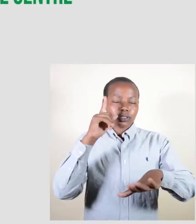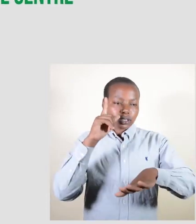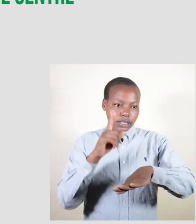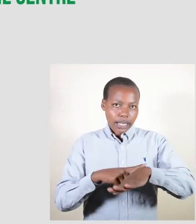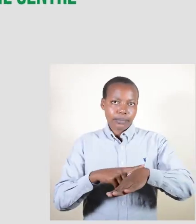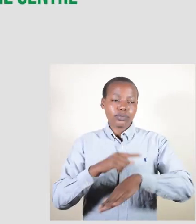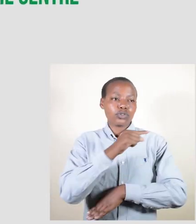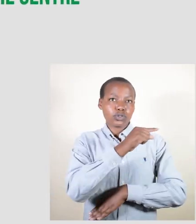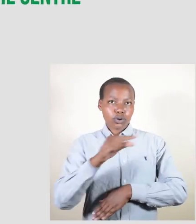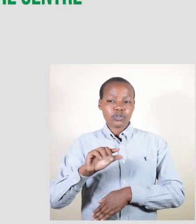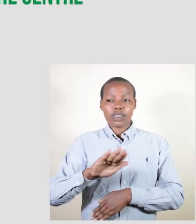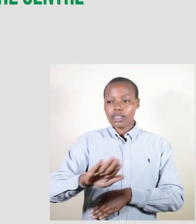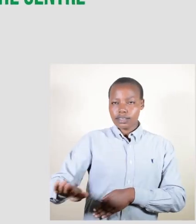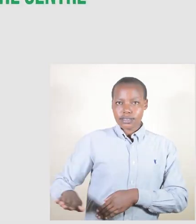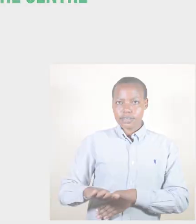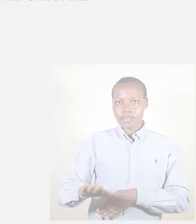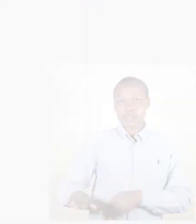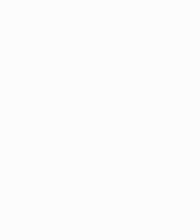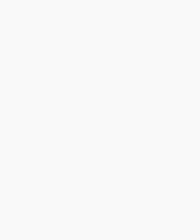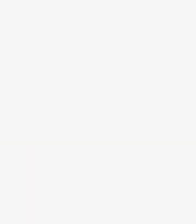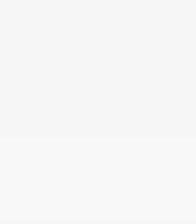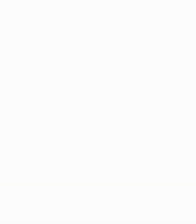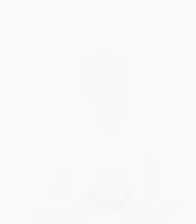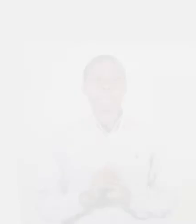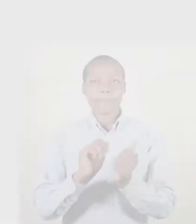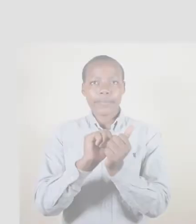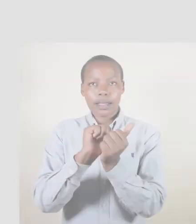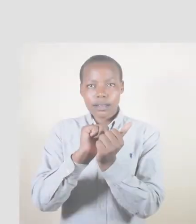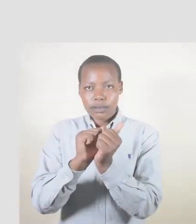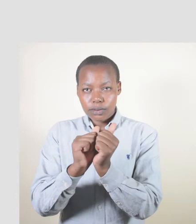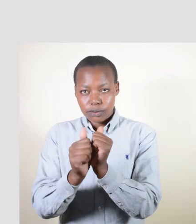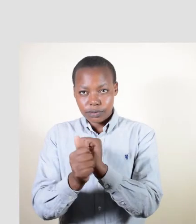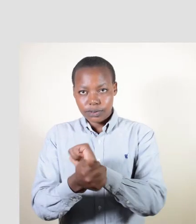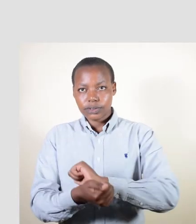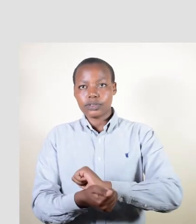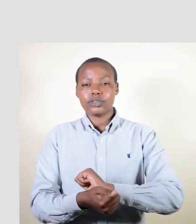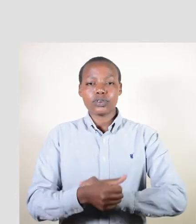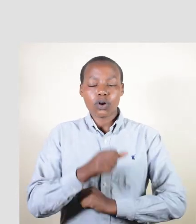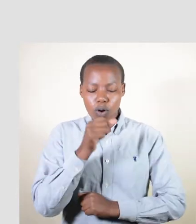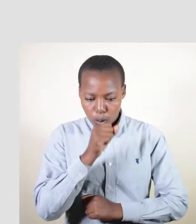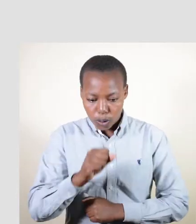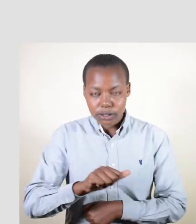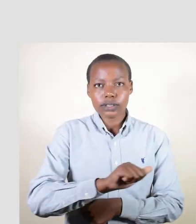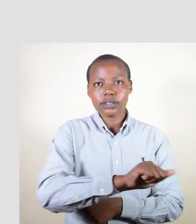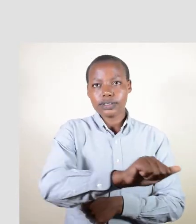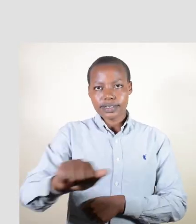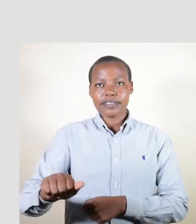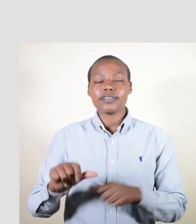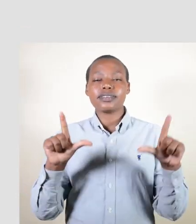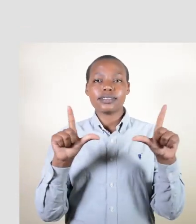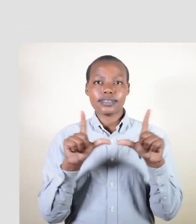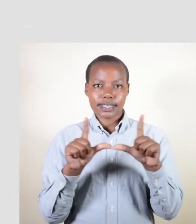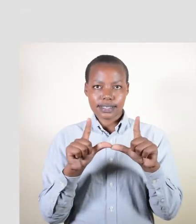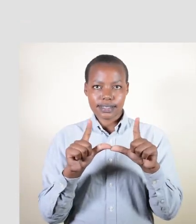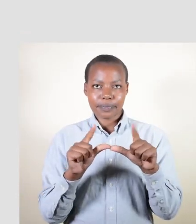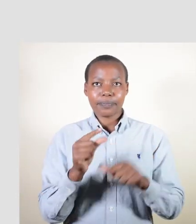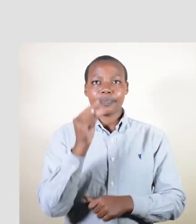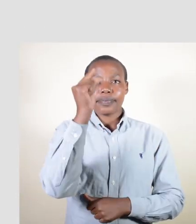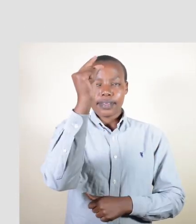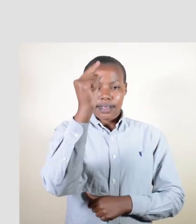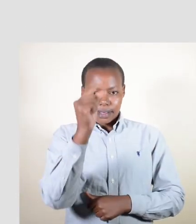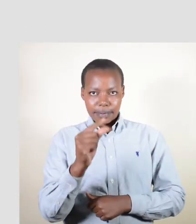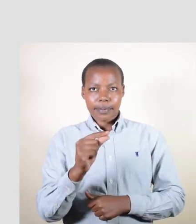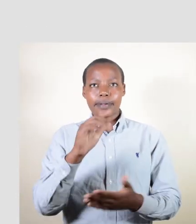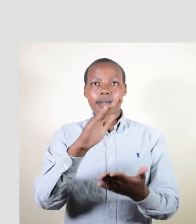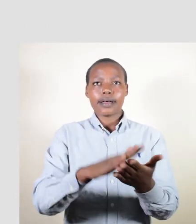customer providing details on when to visit the center. Renewal of old driving license. The